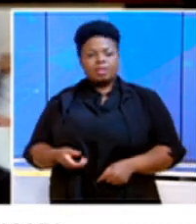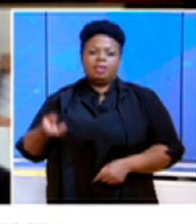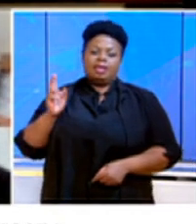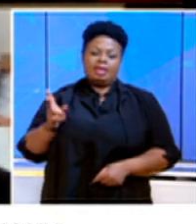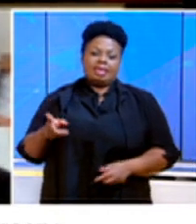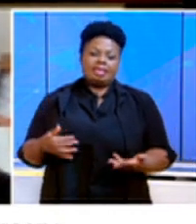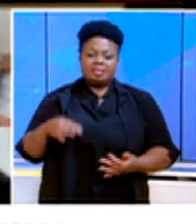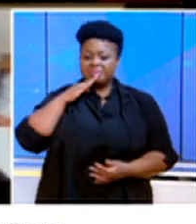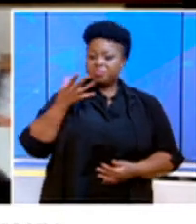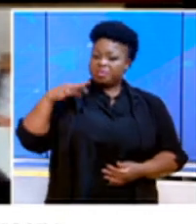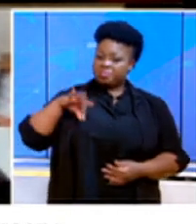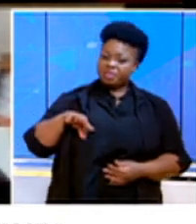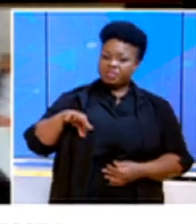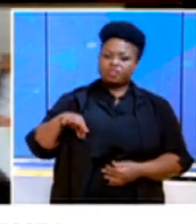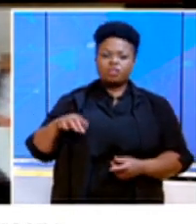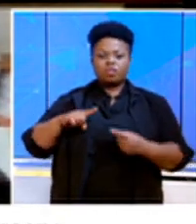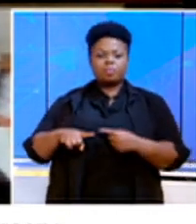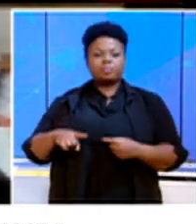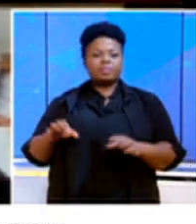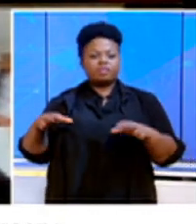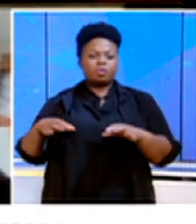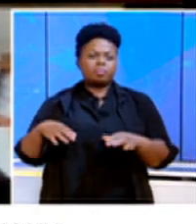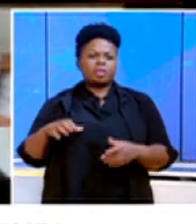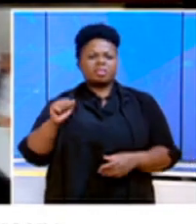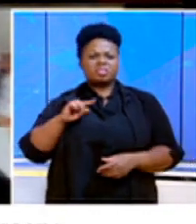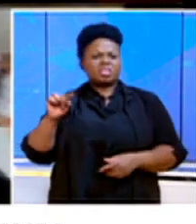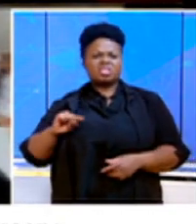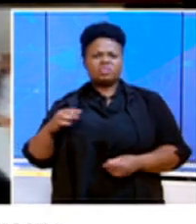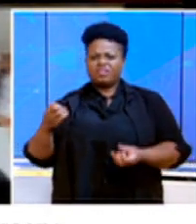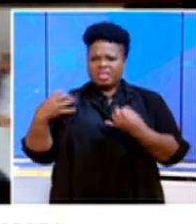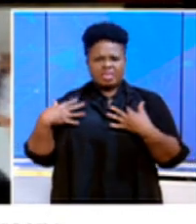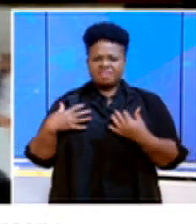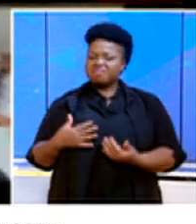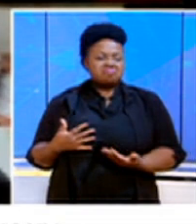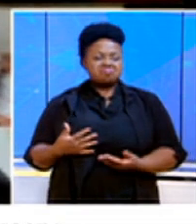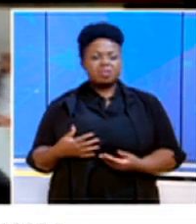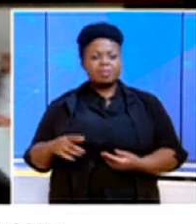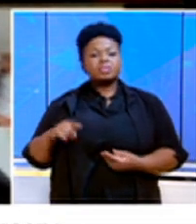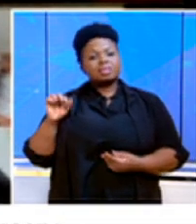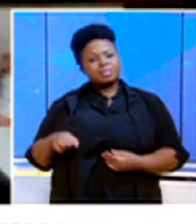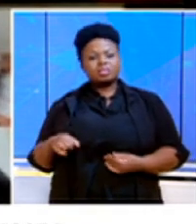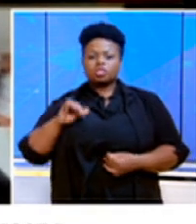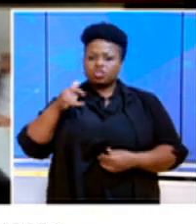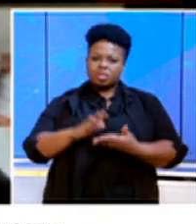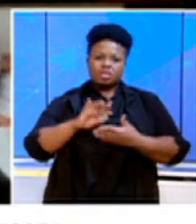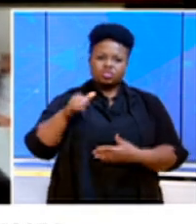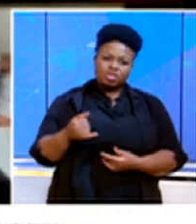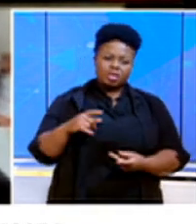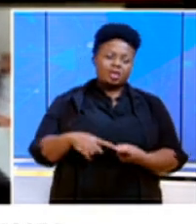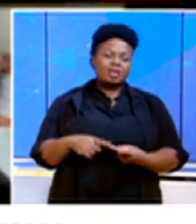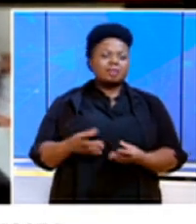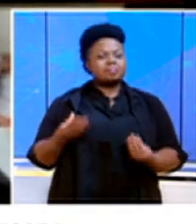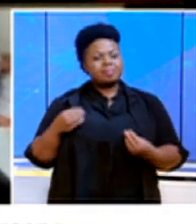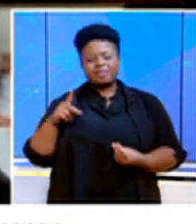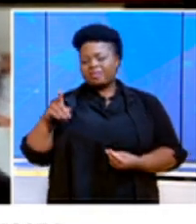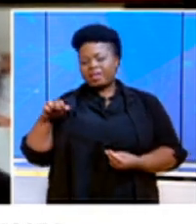we will not benefit from the distribution of AstraZeneca, although they will obtain vaccines from Johnson & Johnson and have got